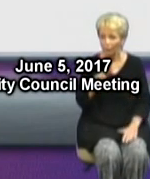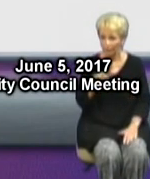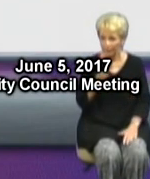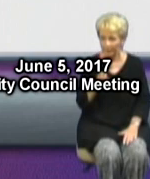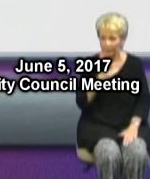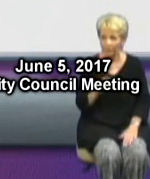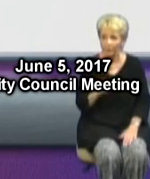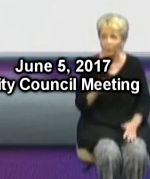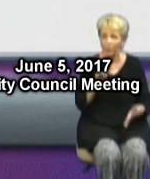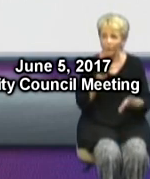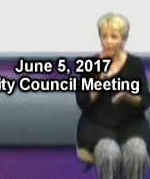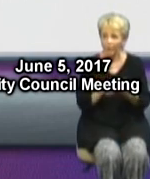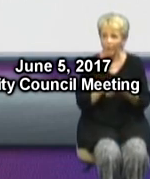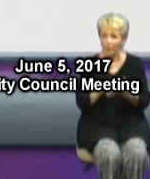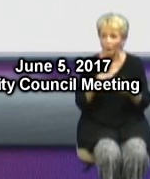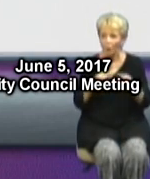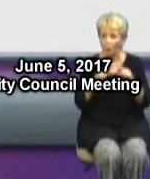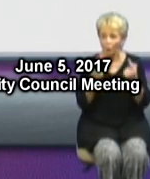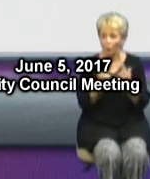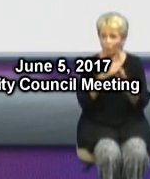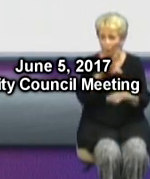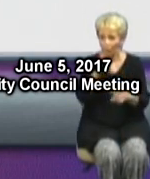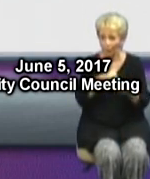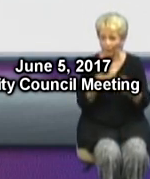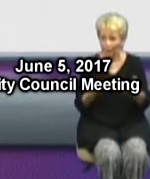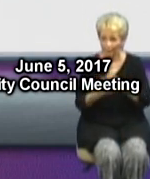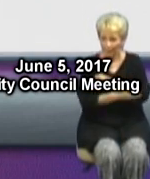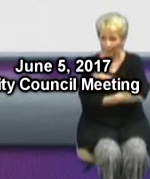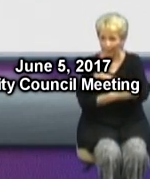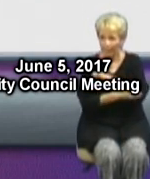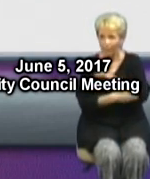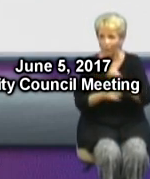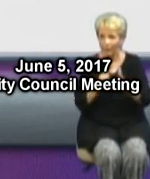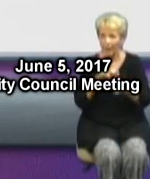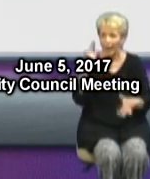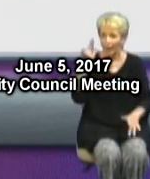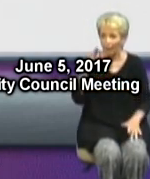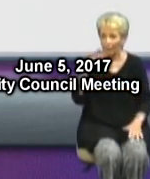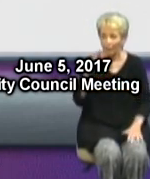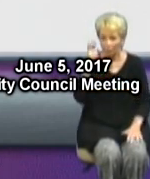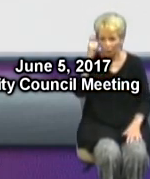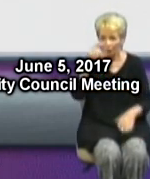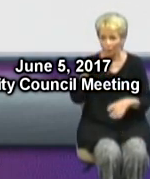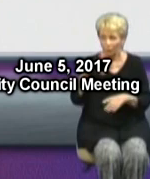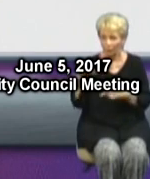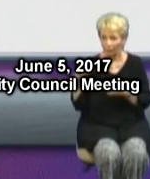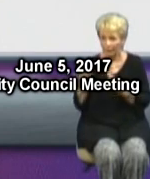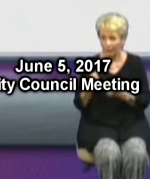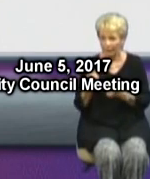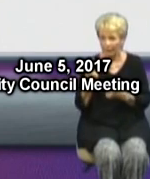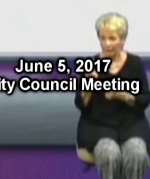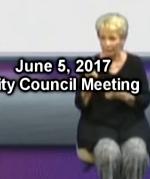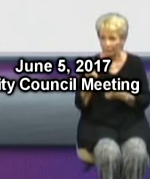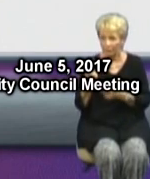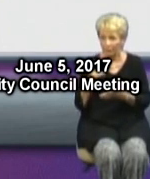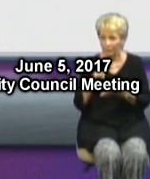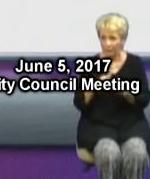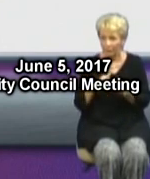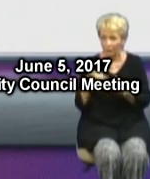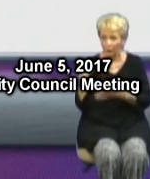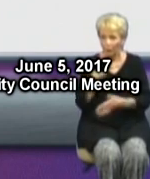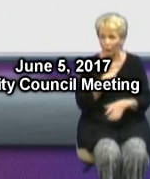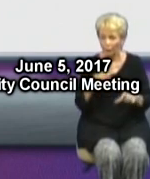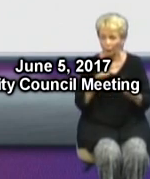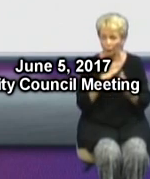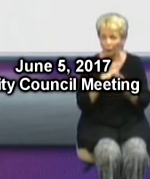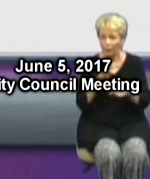$824,436. So those are groups within the county, and the airport just within the couple of counties that we do